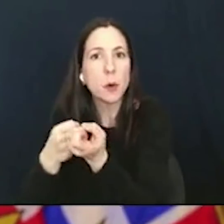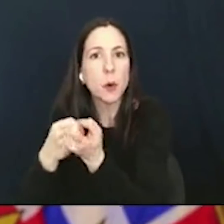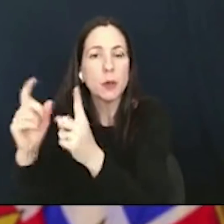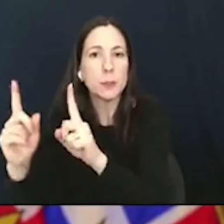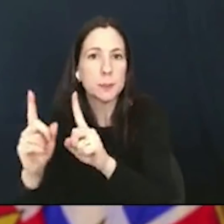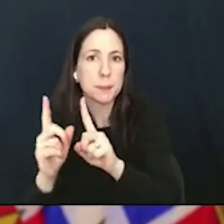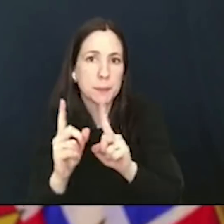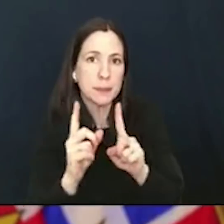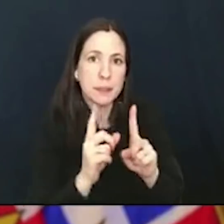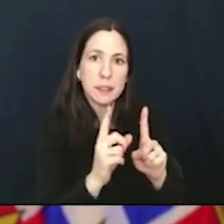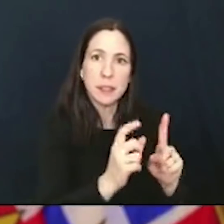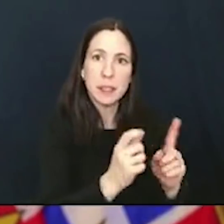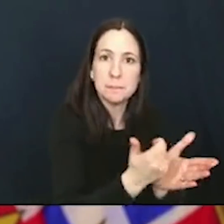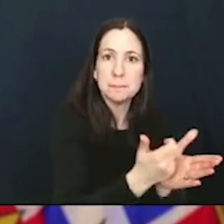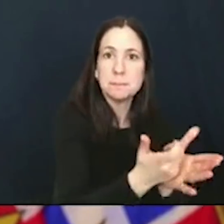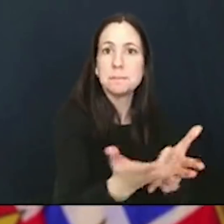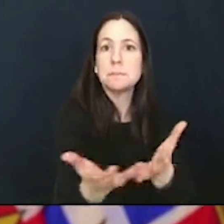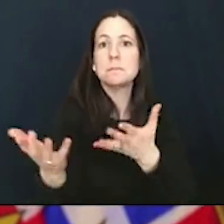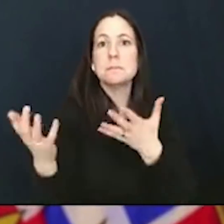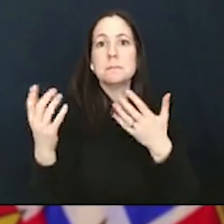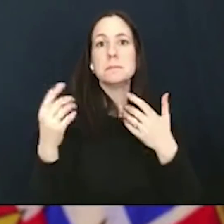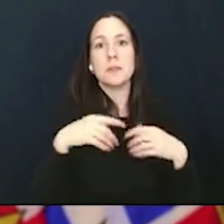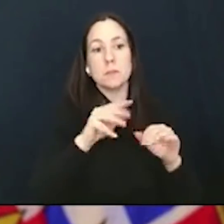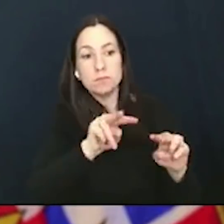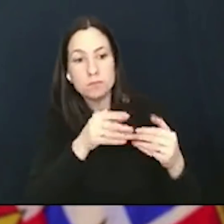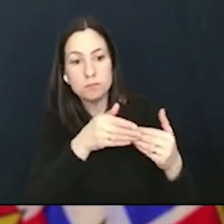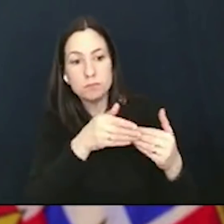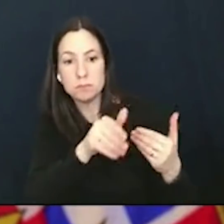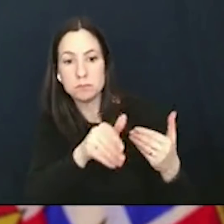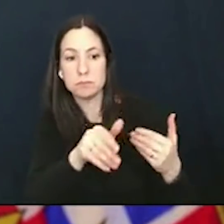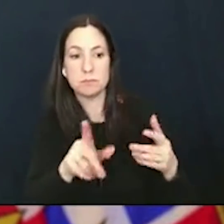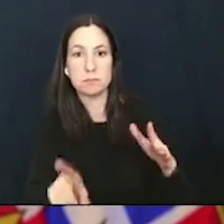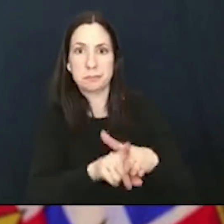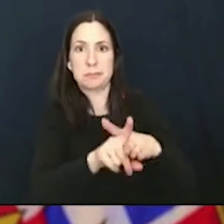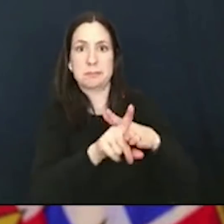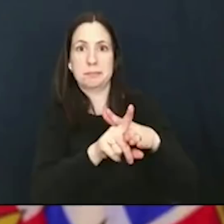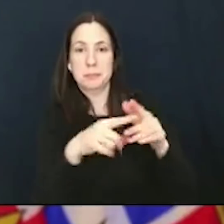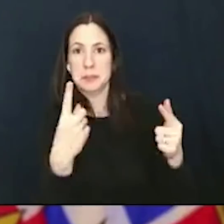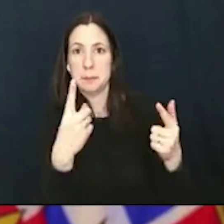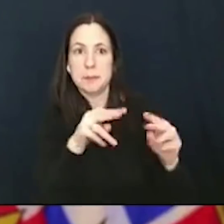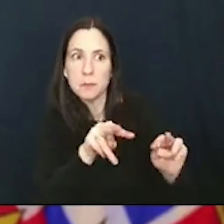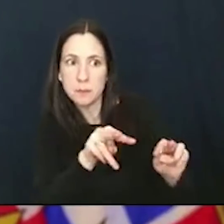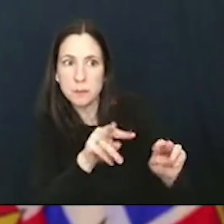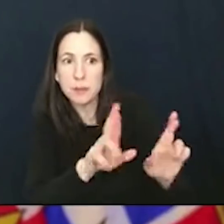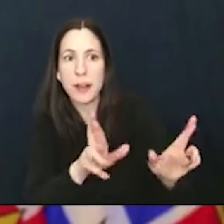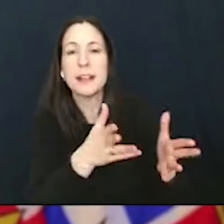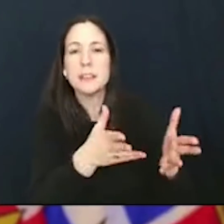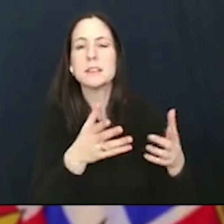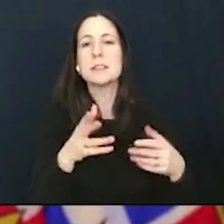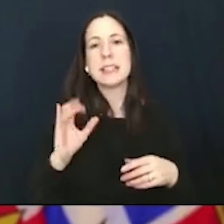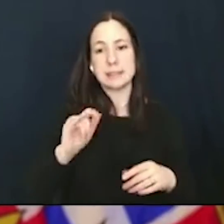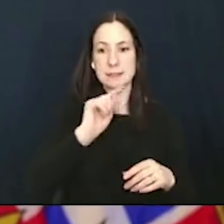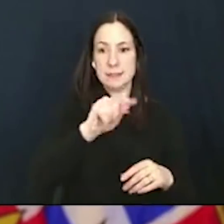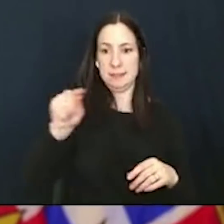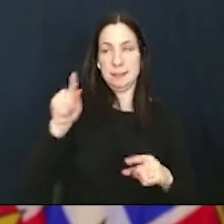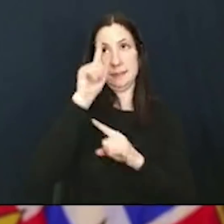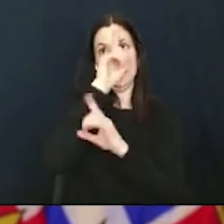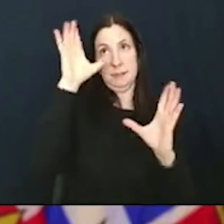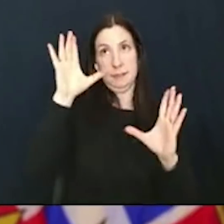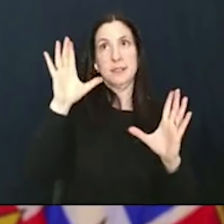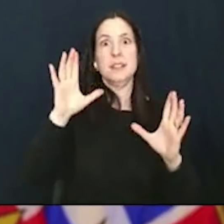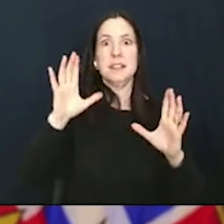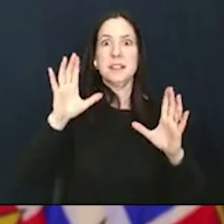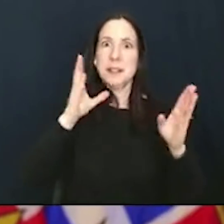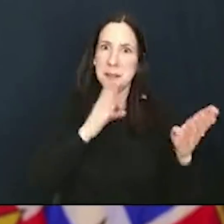the clinic, people monitoring afterwards for adverse effects. And, those are all the things that we've been planning for